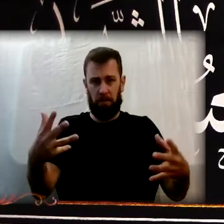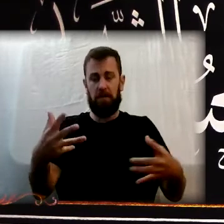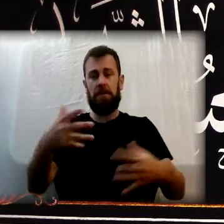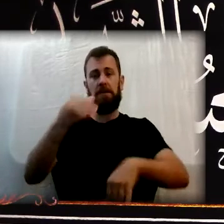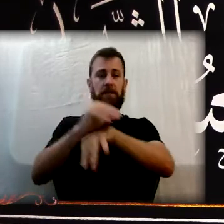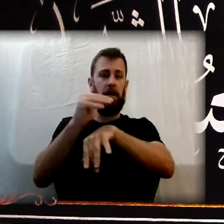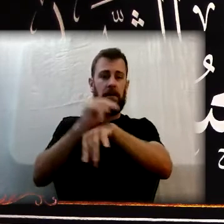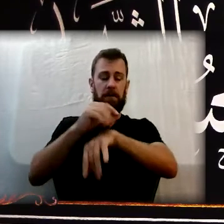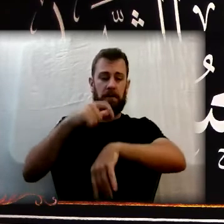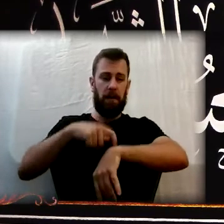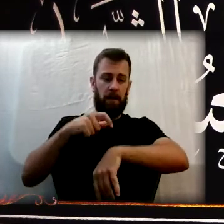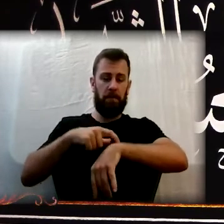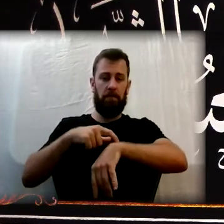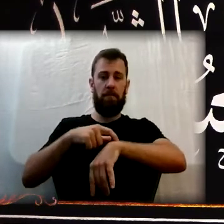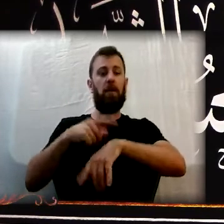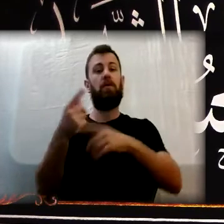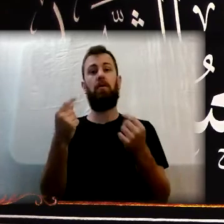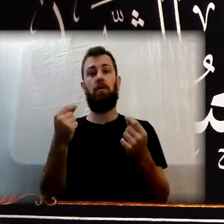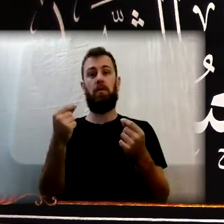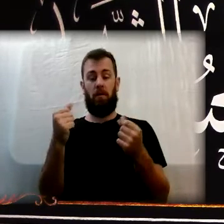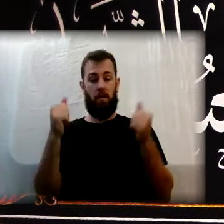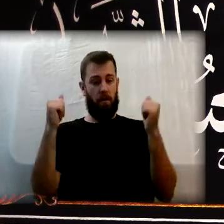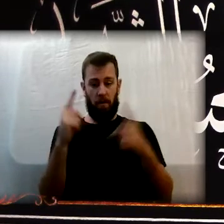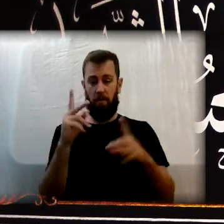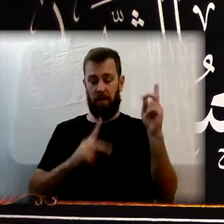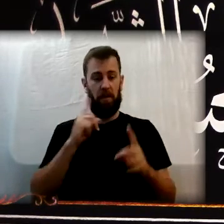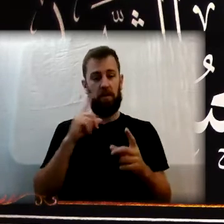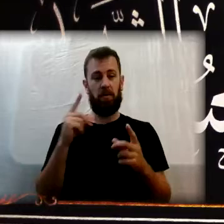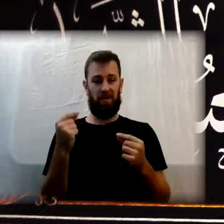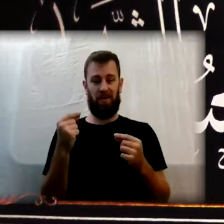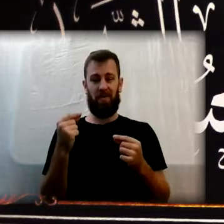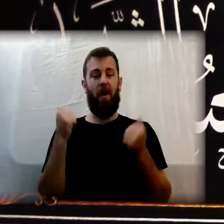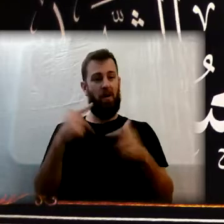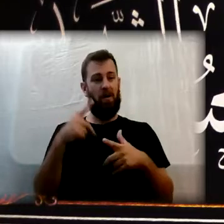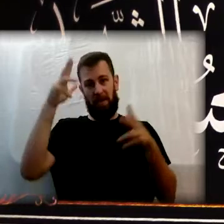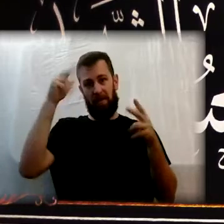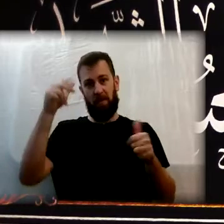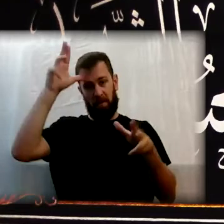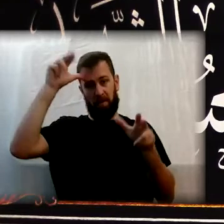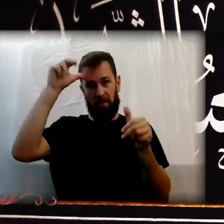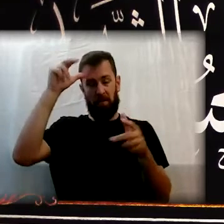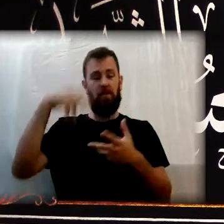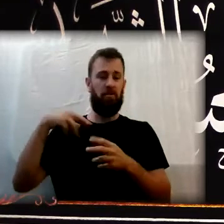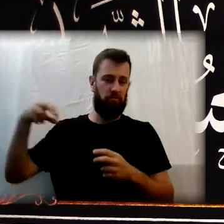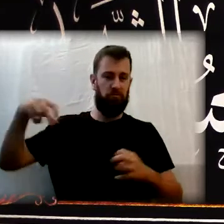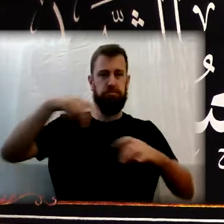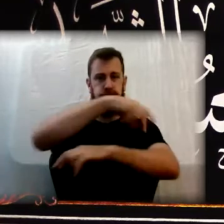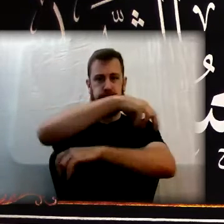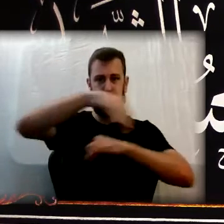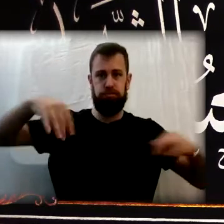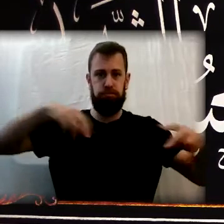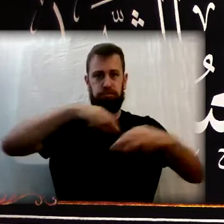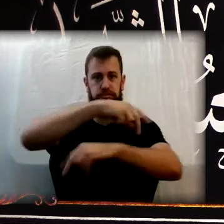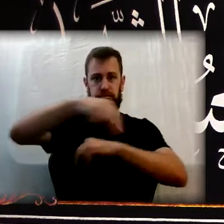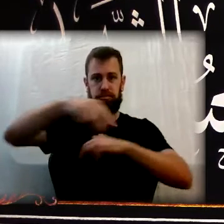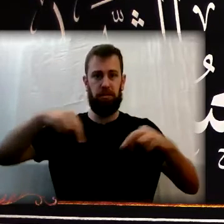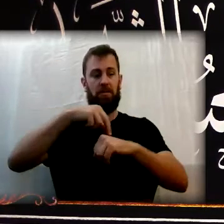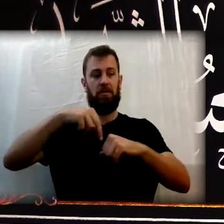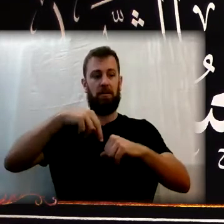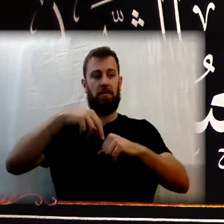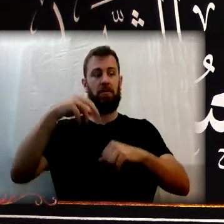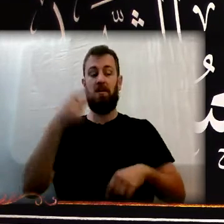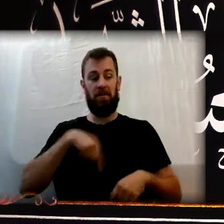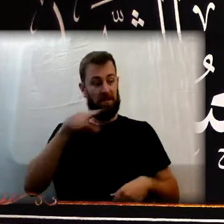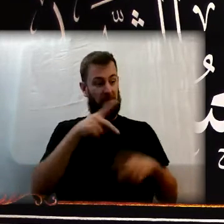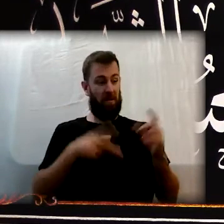time, Umar al-Sa'd commanded that the riders should trample the bodies of the martyrs. As they heard that the bodies were going